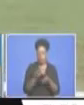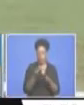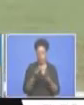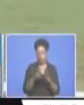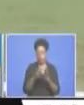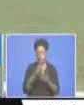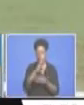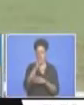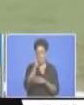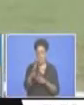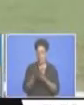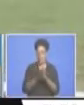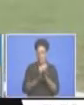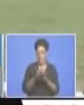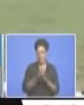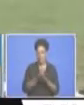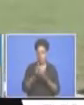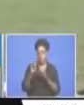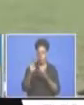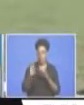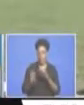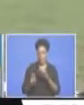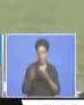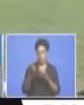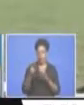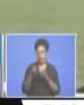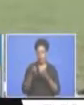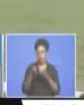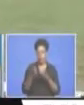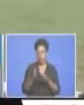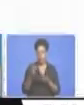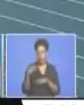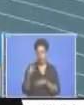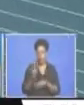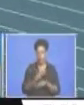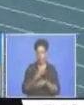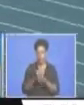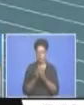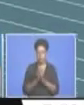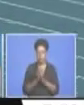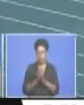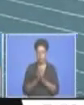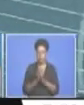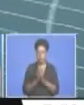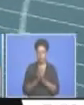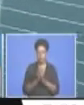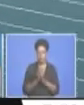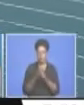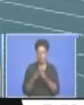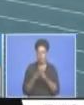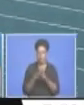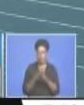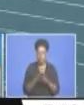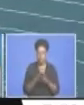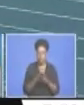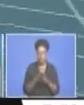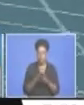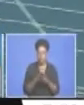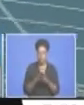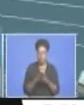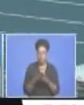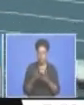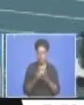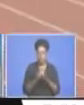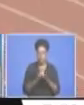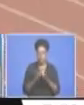really exciting weekend of events for us. Speaking of track, our athletes have been posting a clean slate